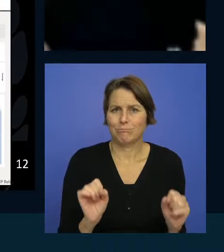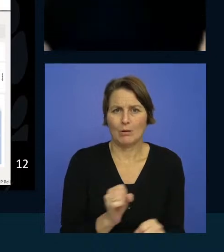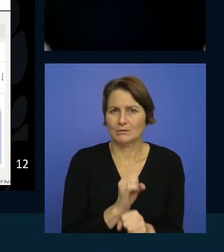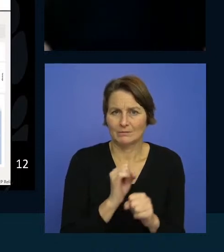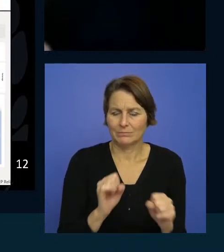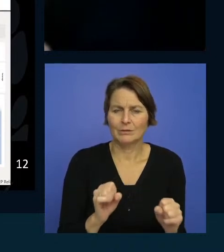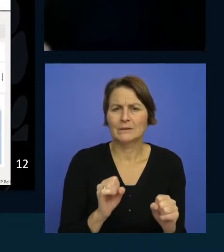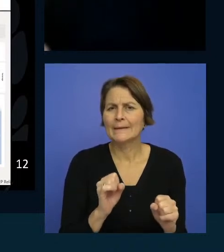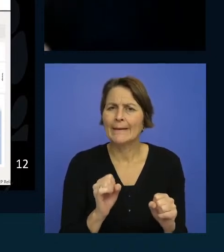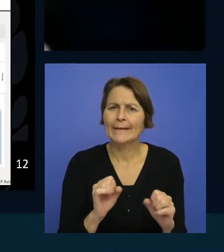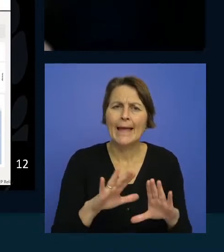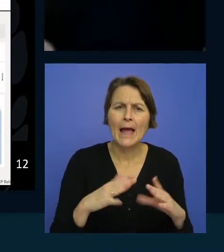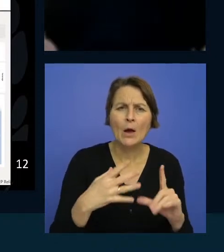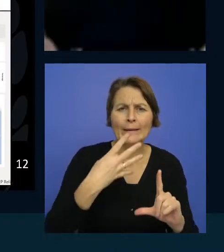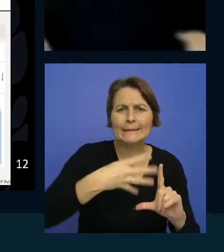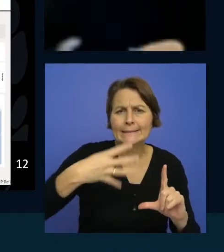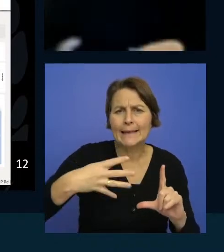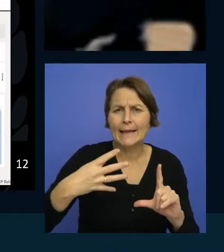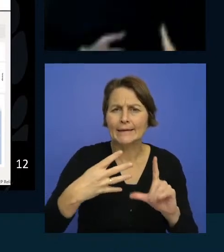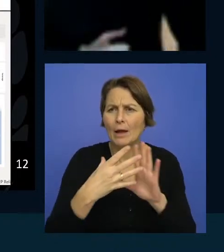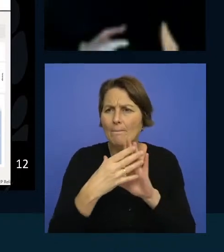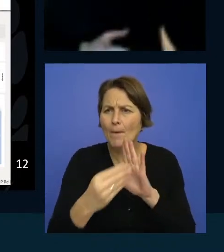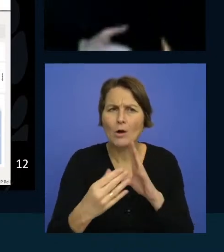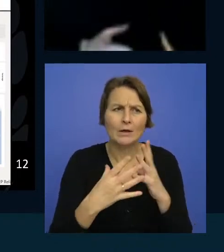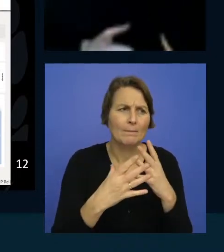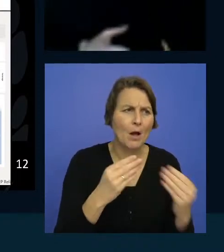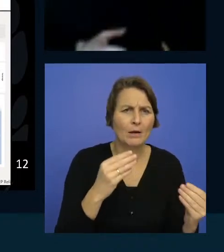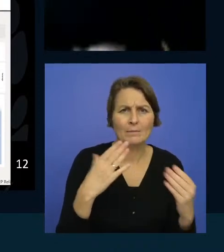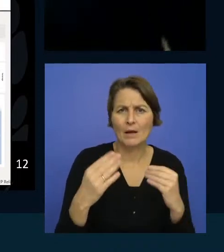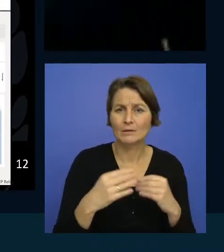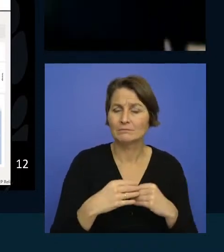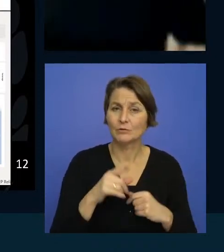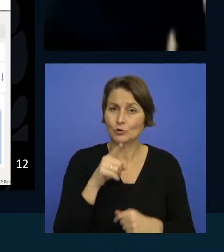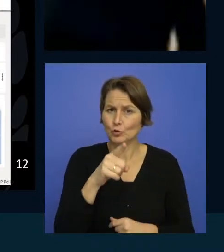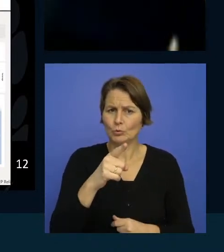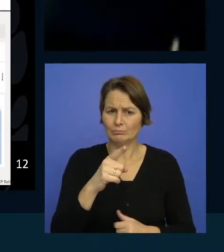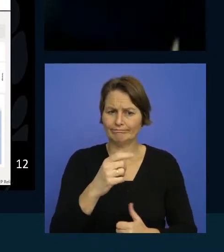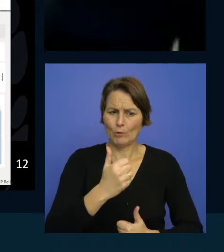data modeling as such, because you don't really own the cube.